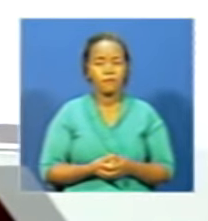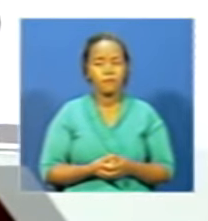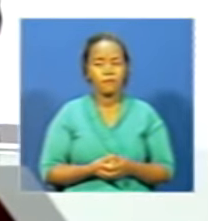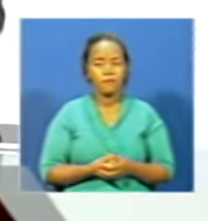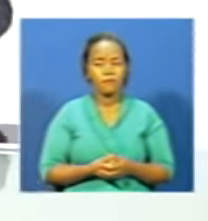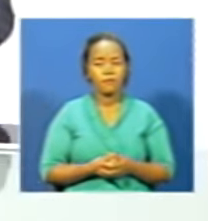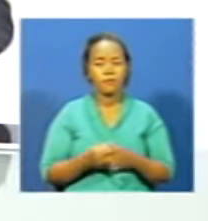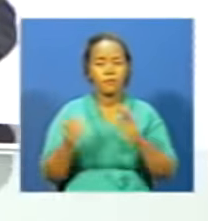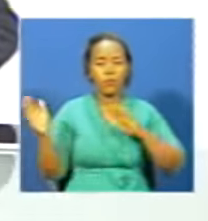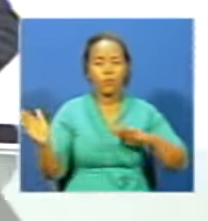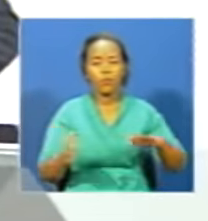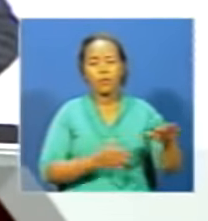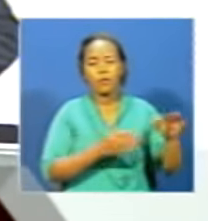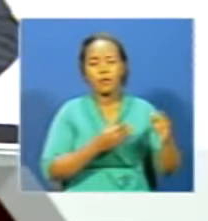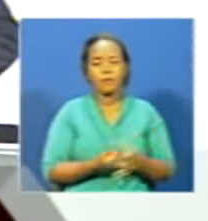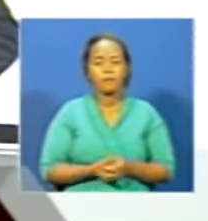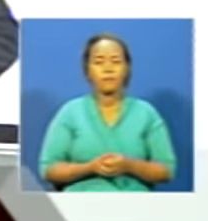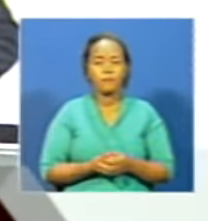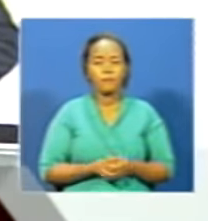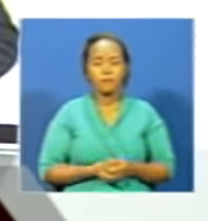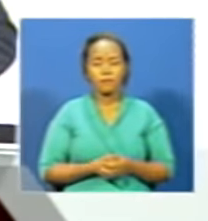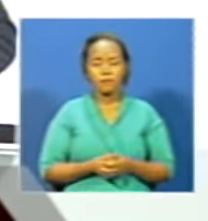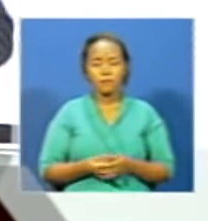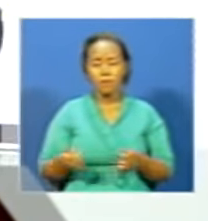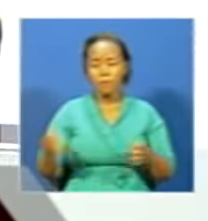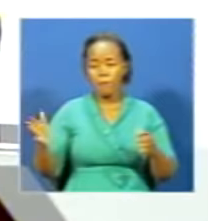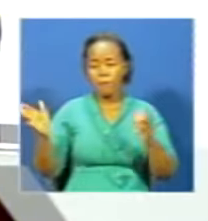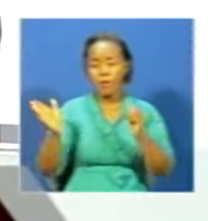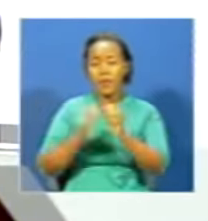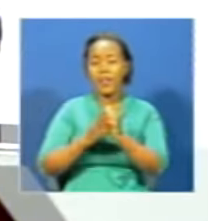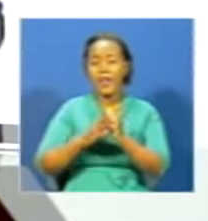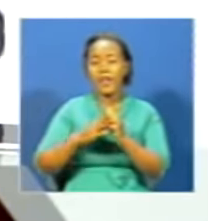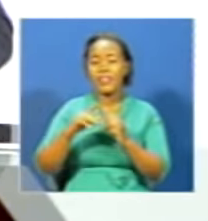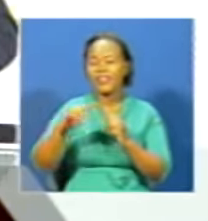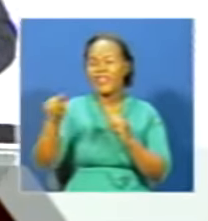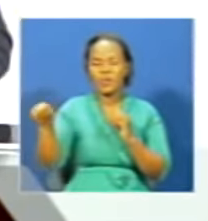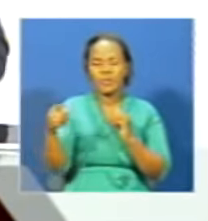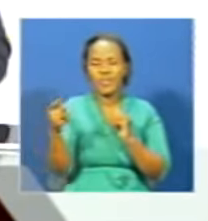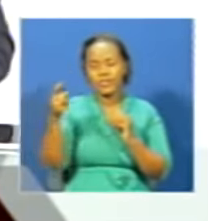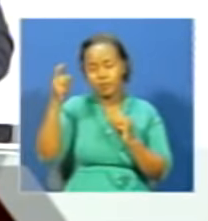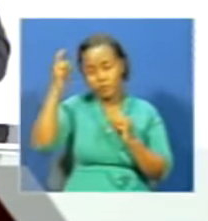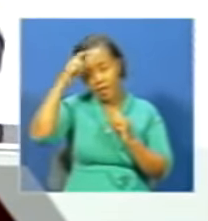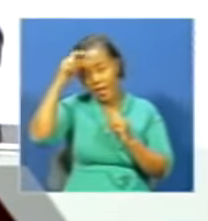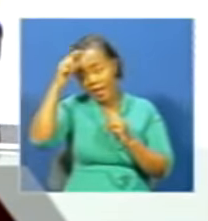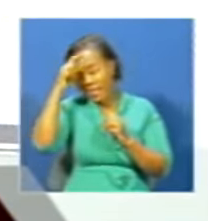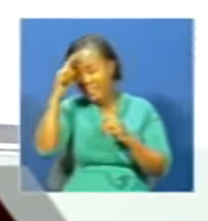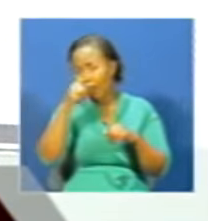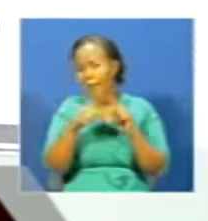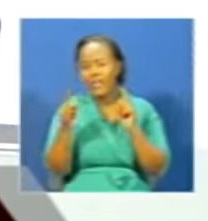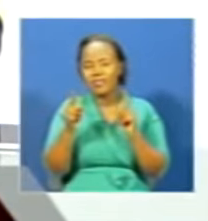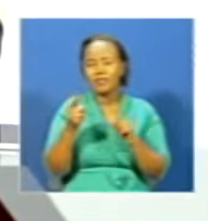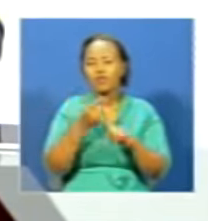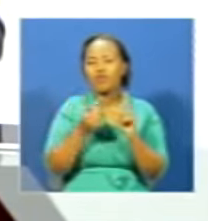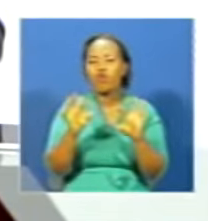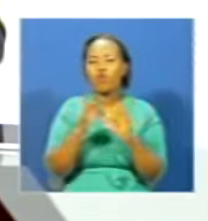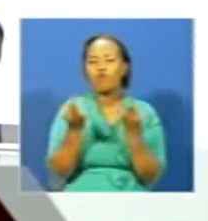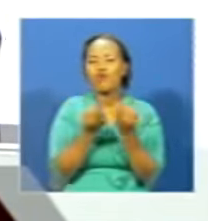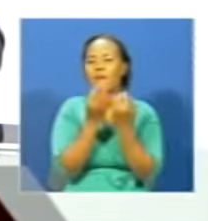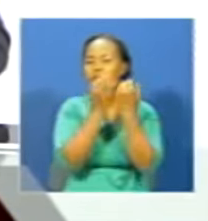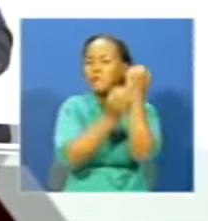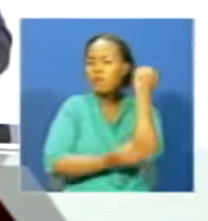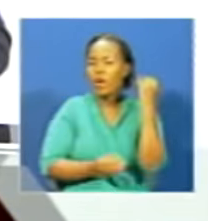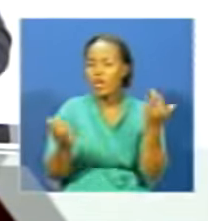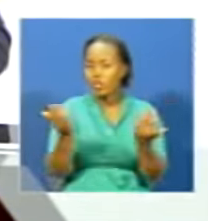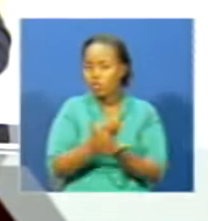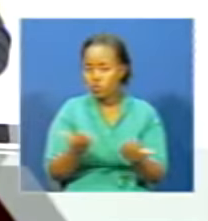Let's now move on to education. 9,000 bright but needy children are set to benefit from the 2020 Elimu